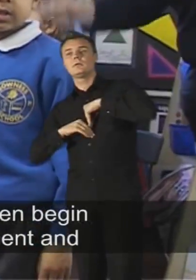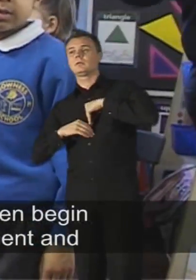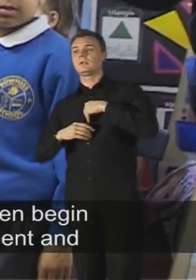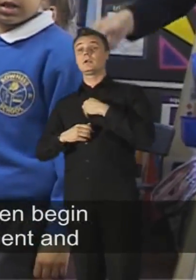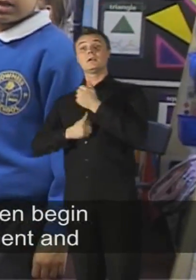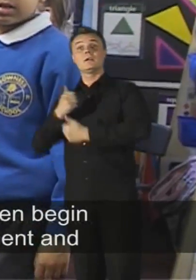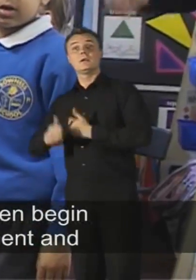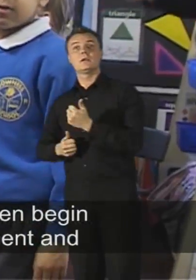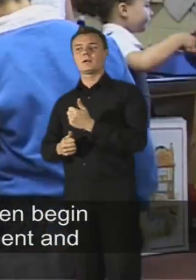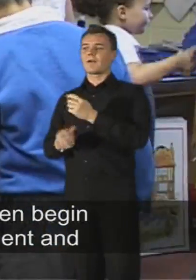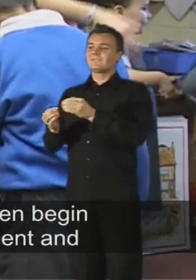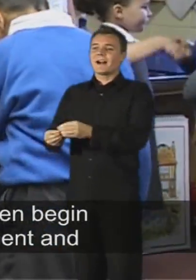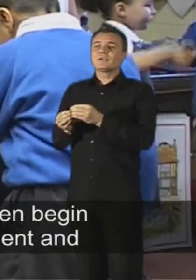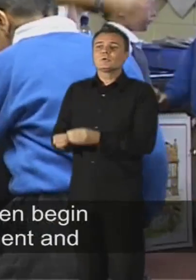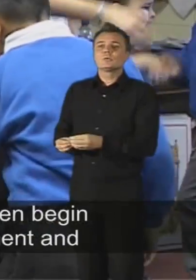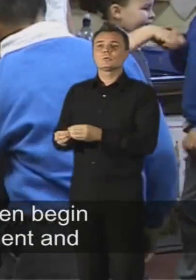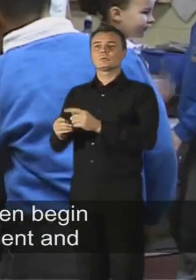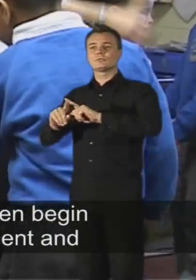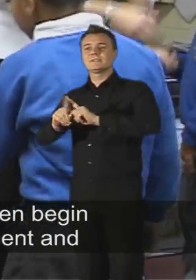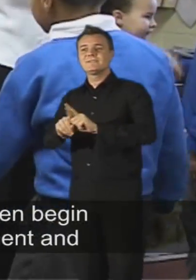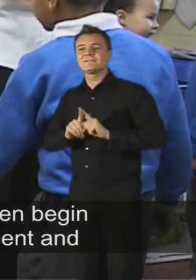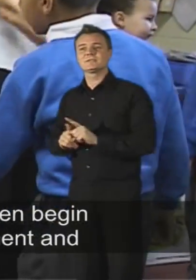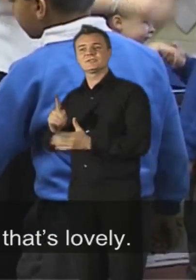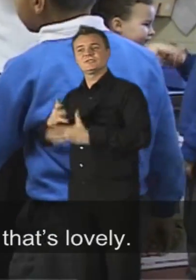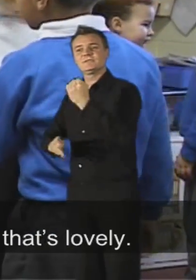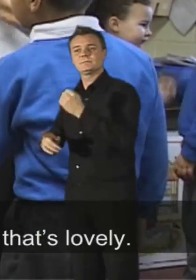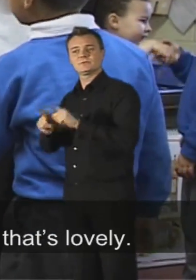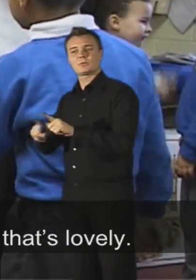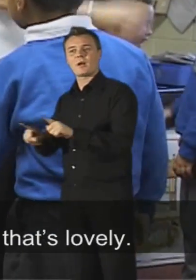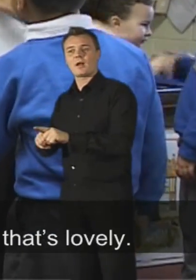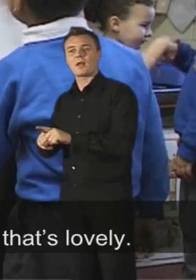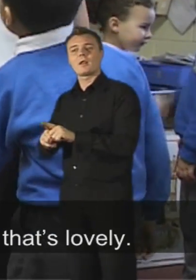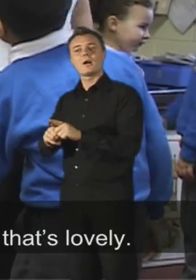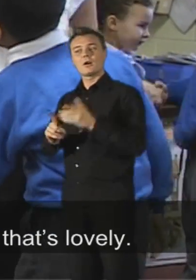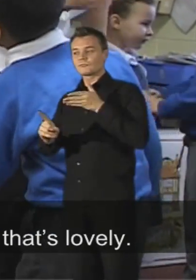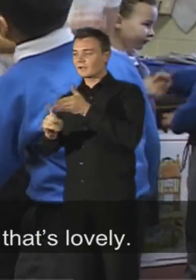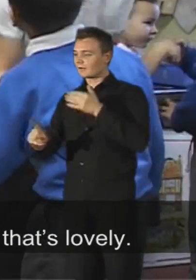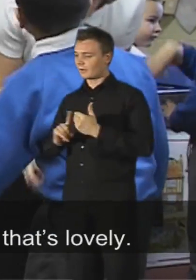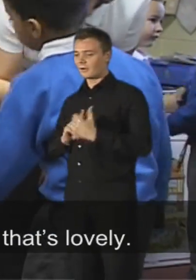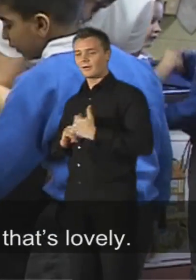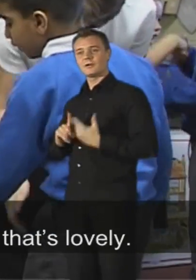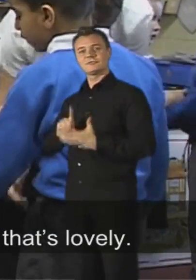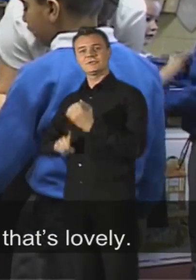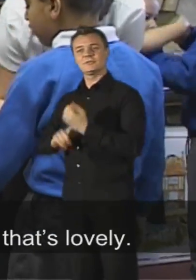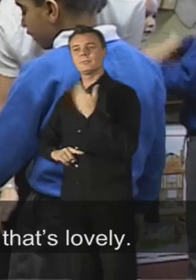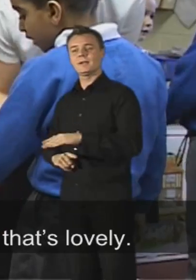they then begin to value different sorts of achievement and recognise things in each other, and that's lovely.